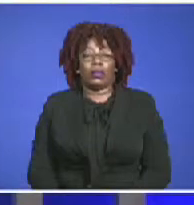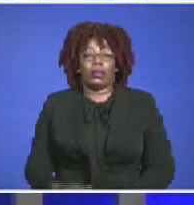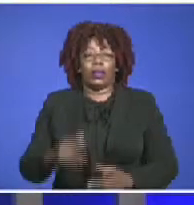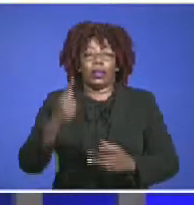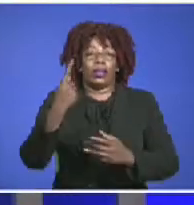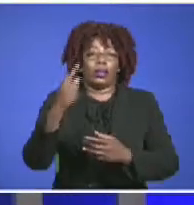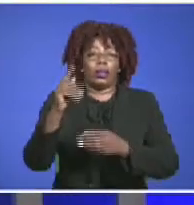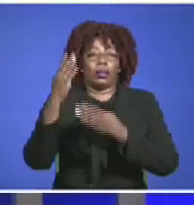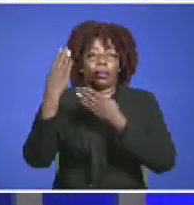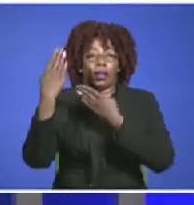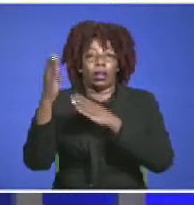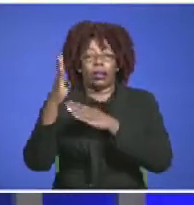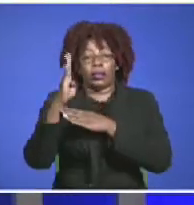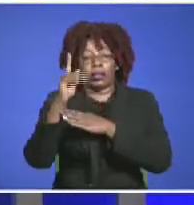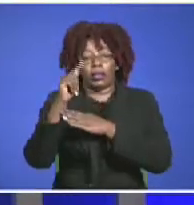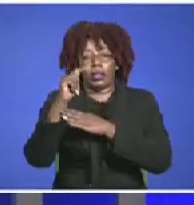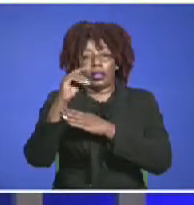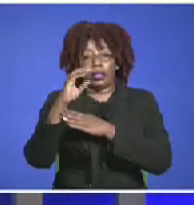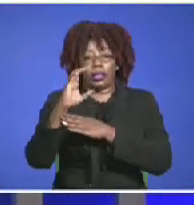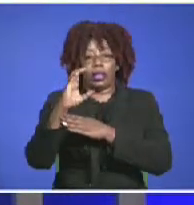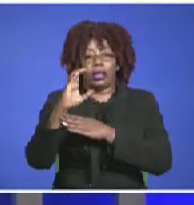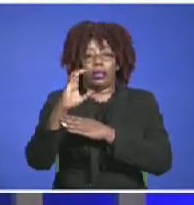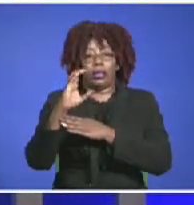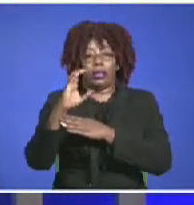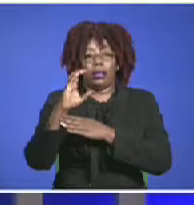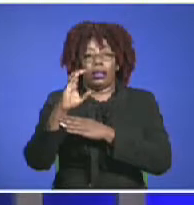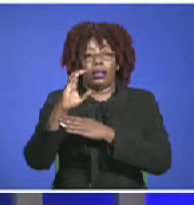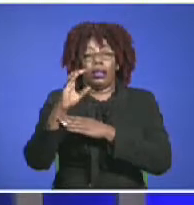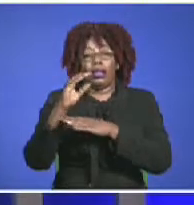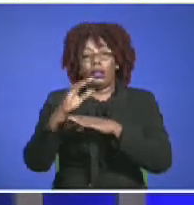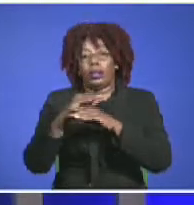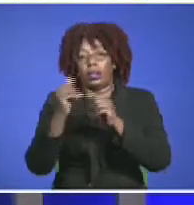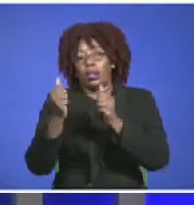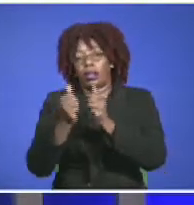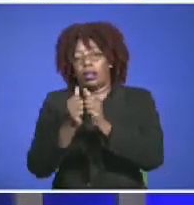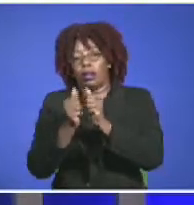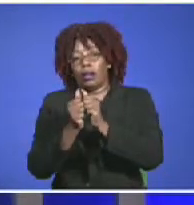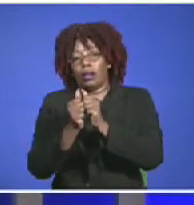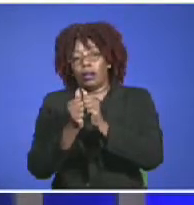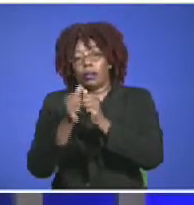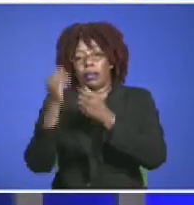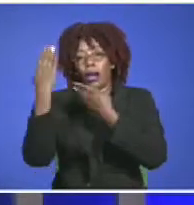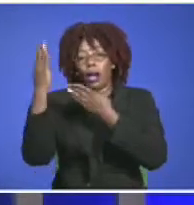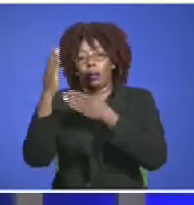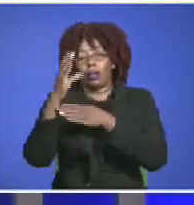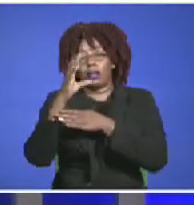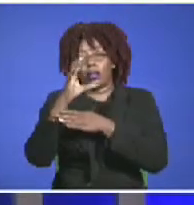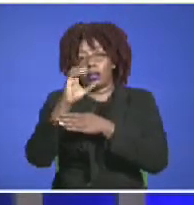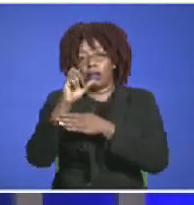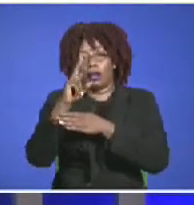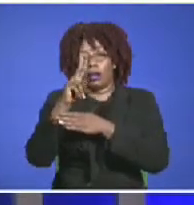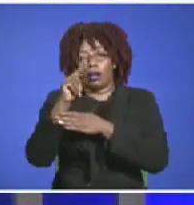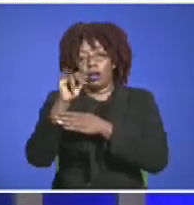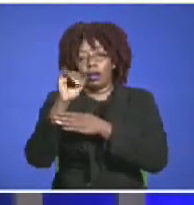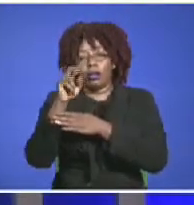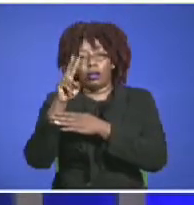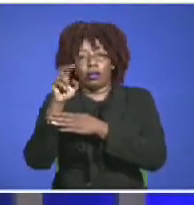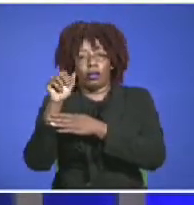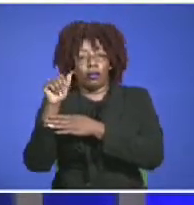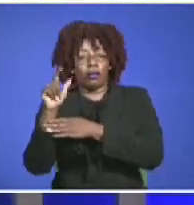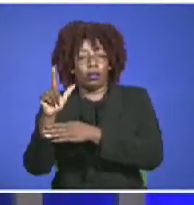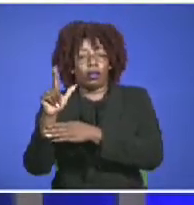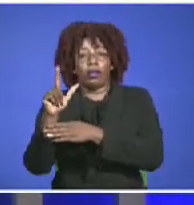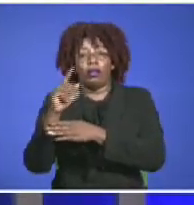The Bahamas telecommunications company BTC has been riding with Bahamas Carnival for the past 4 years now, and that partnership is